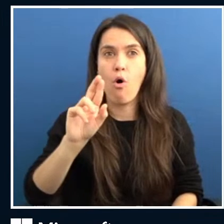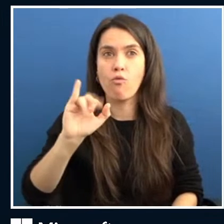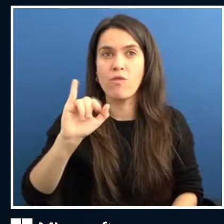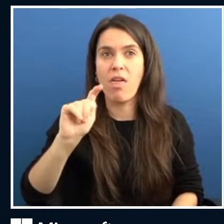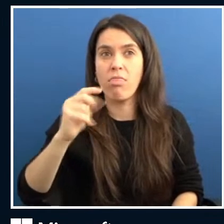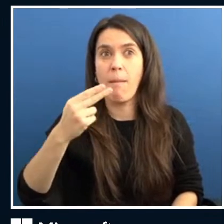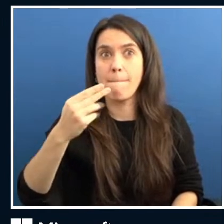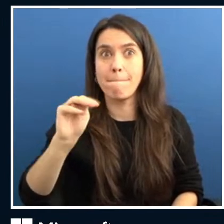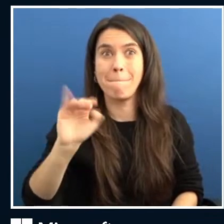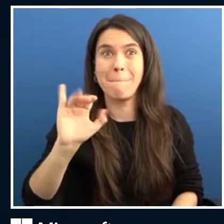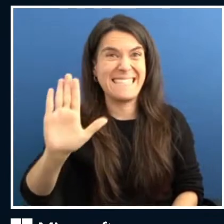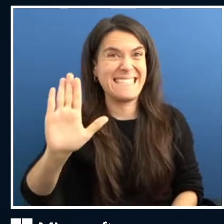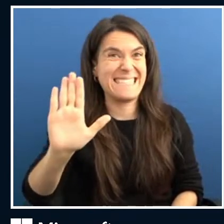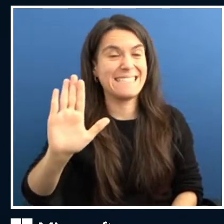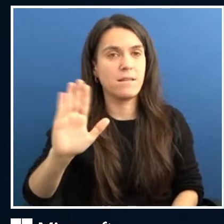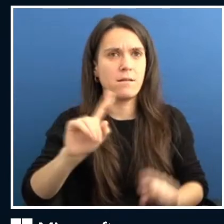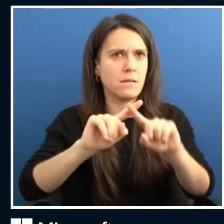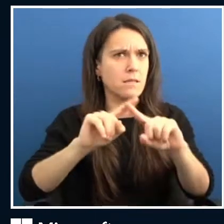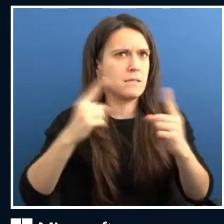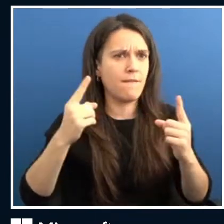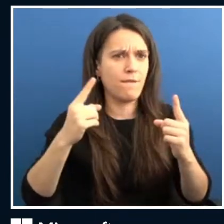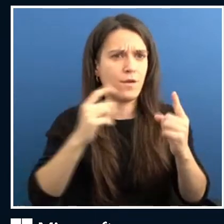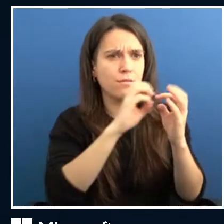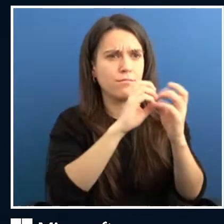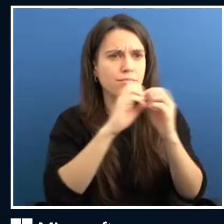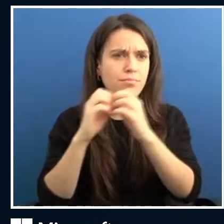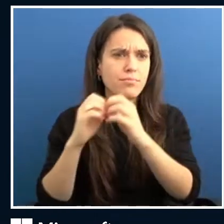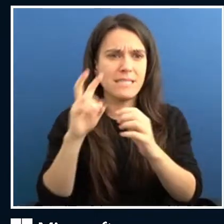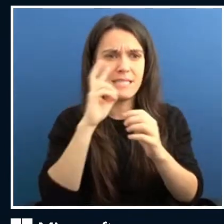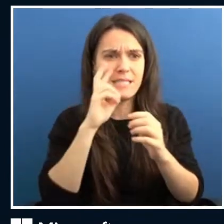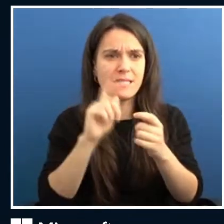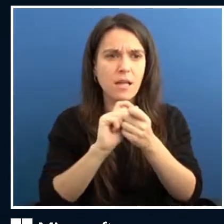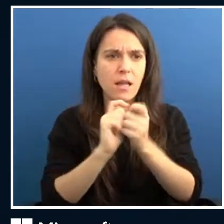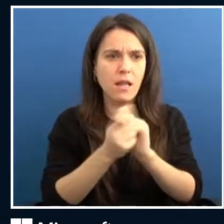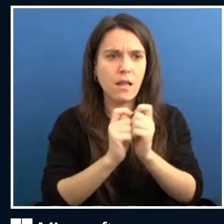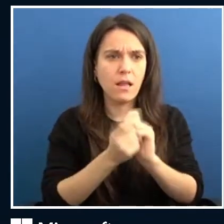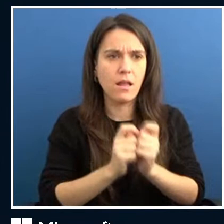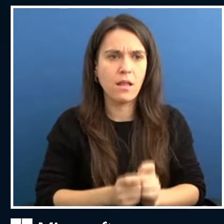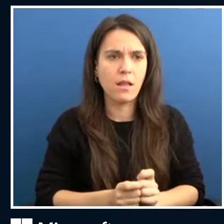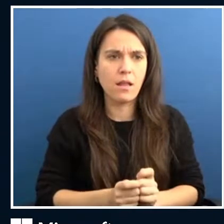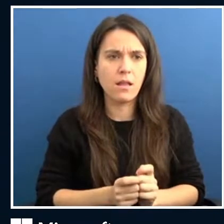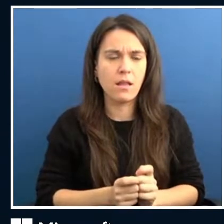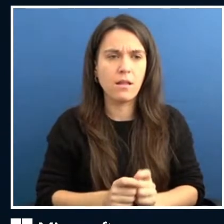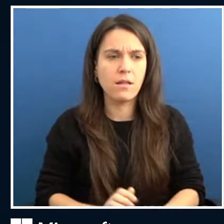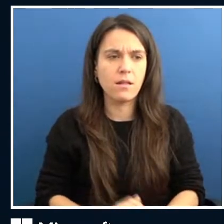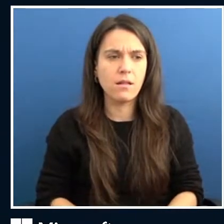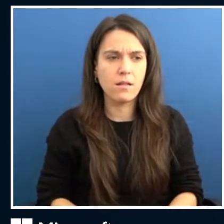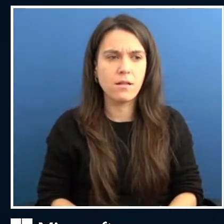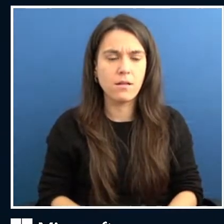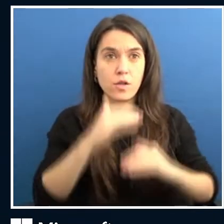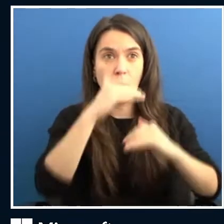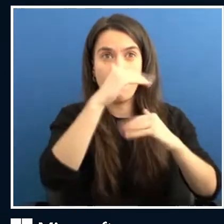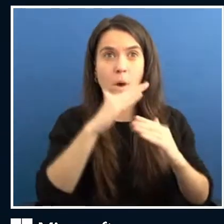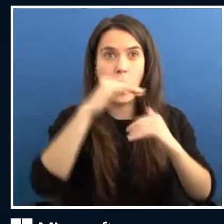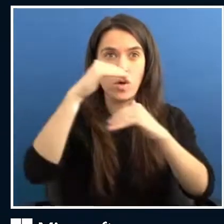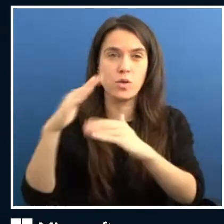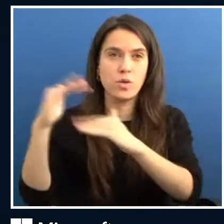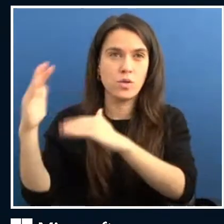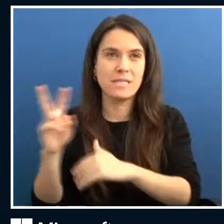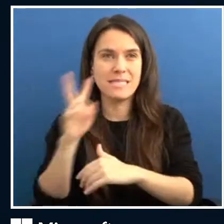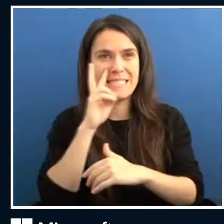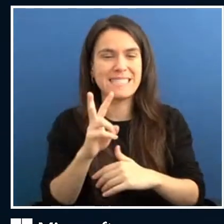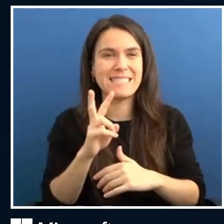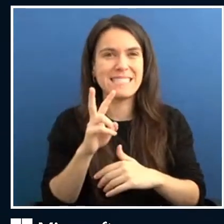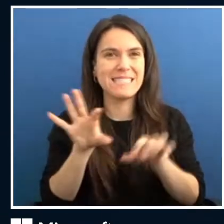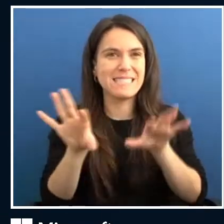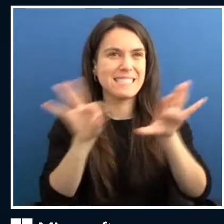if any of these boxes contain any object. And RCNN uses something called selective search to